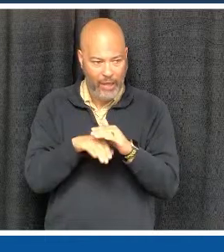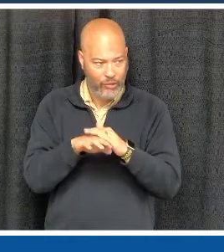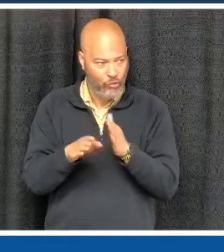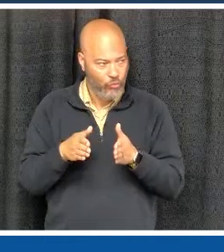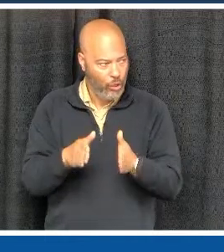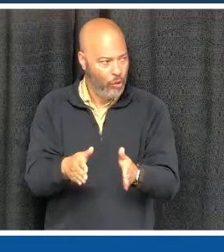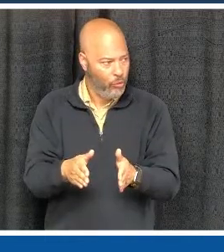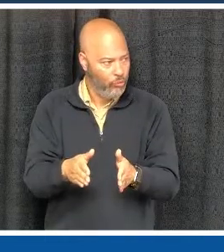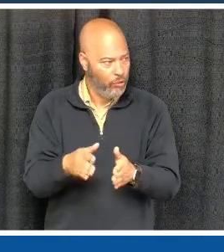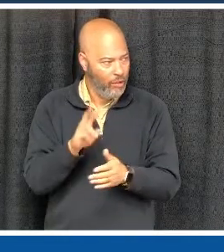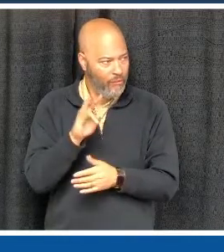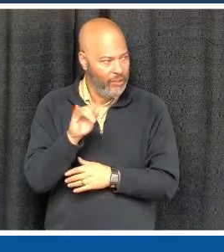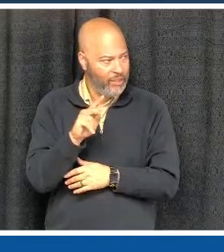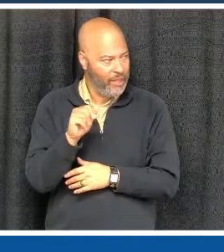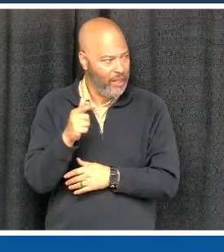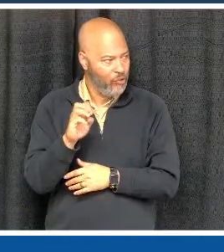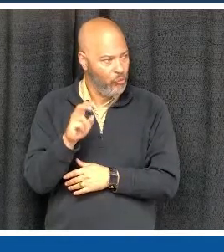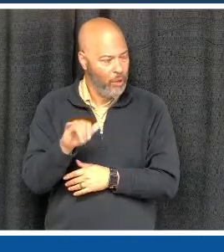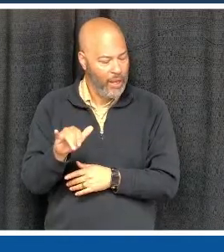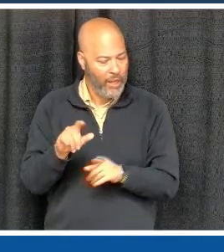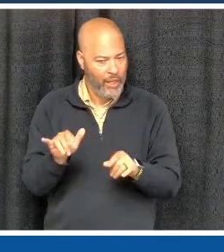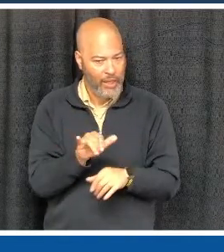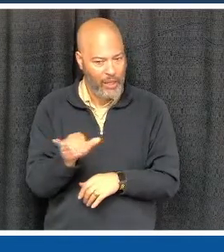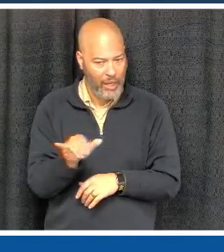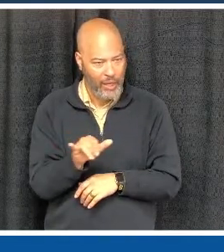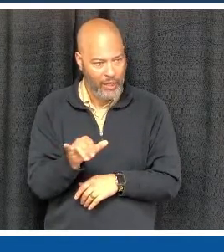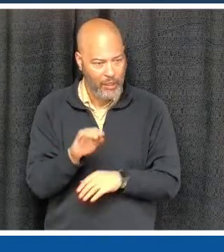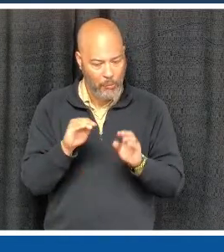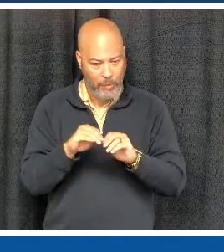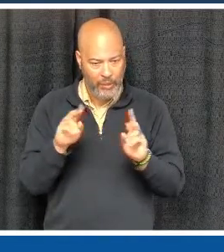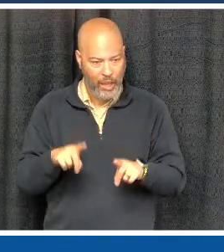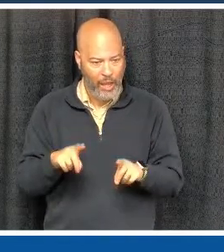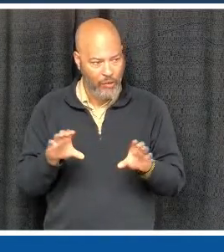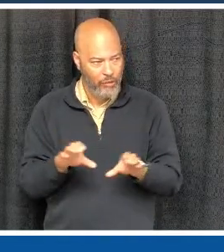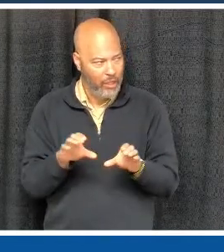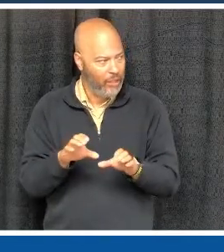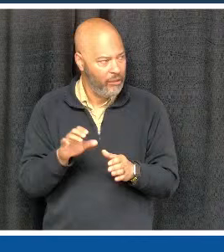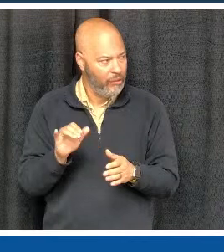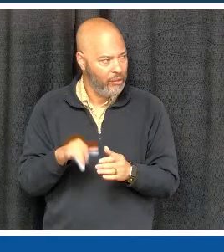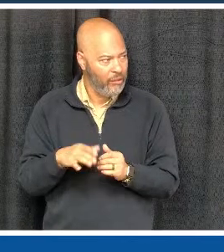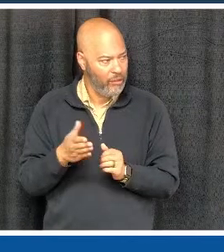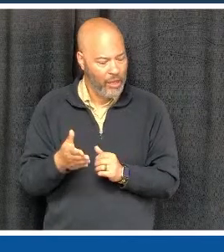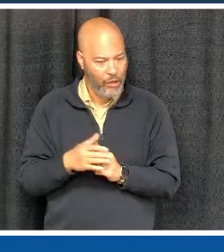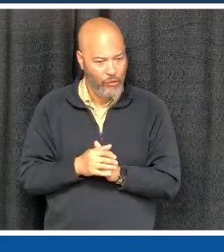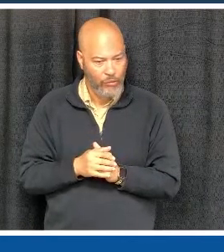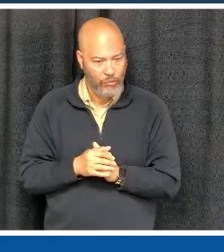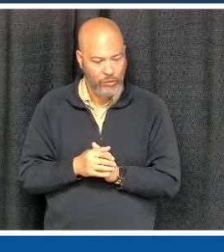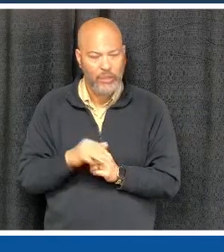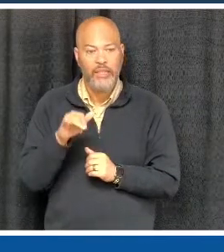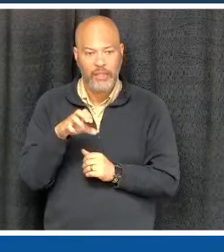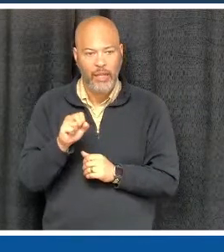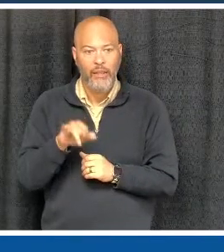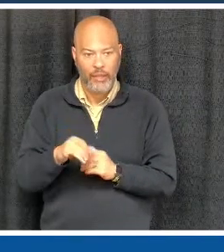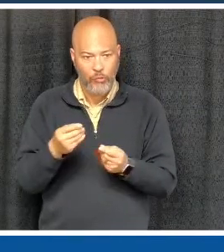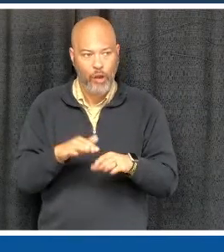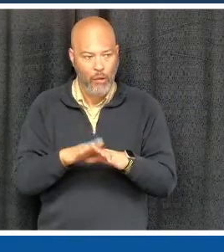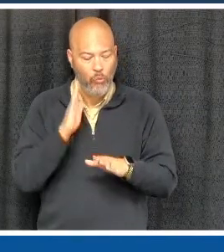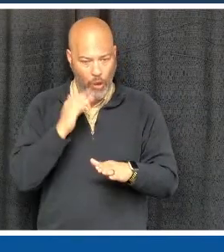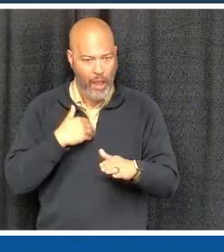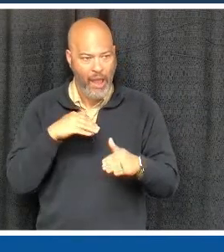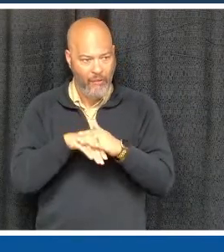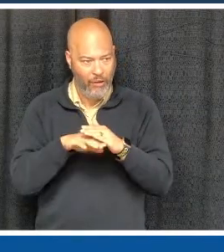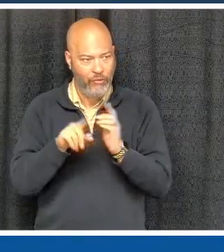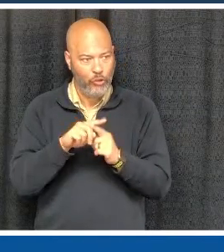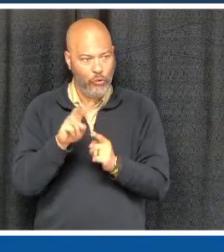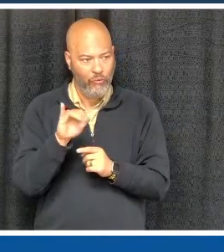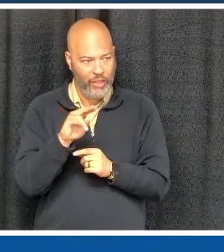of Vintage Way, just as the McDonald's does that's located there? Yes, this property will have access to Vintage